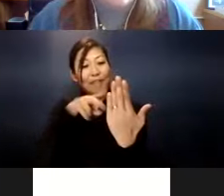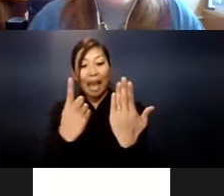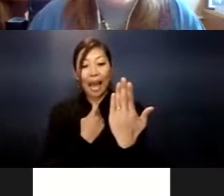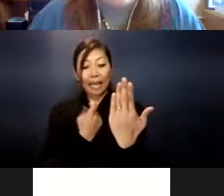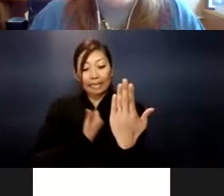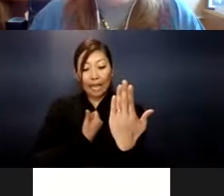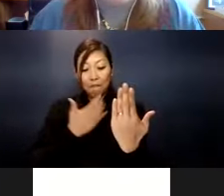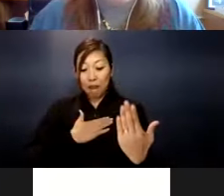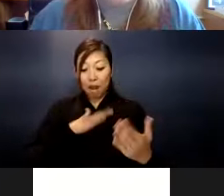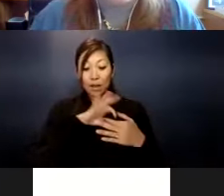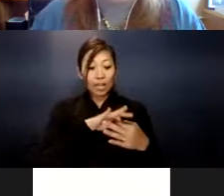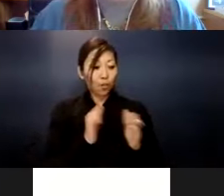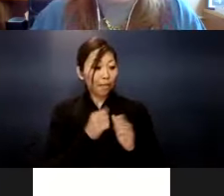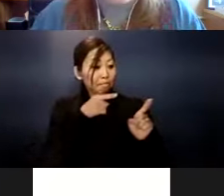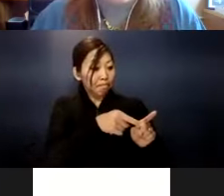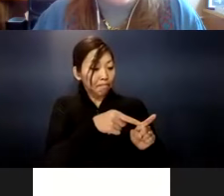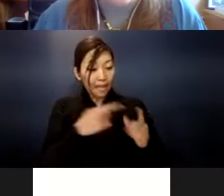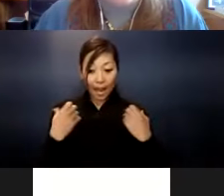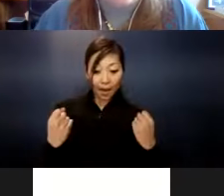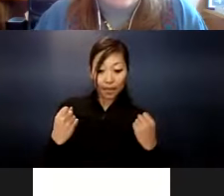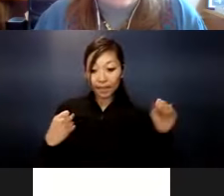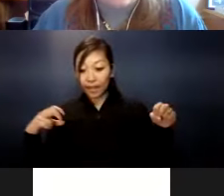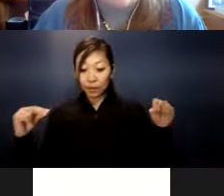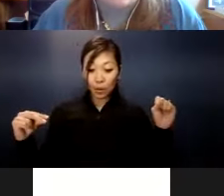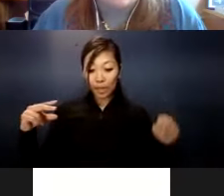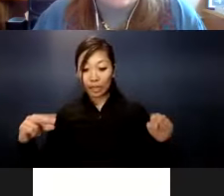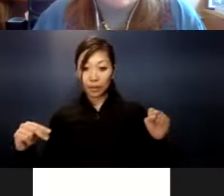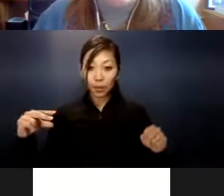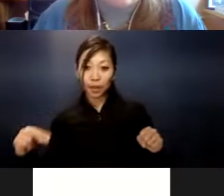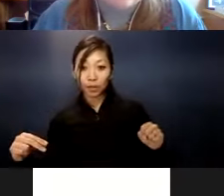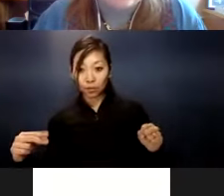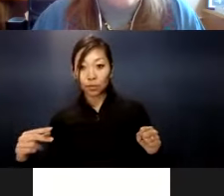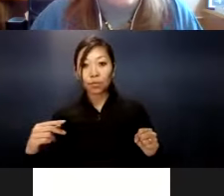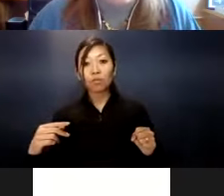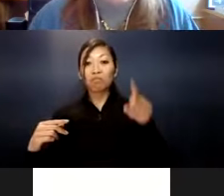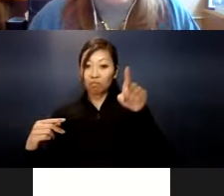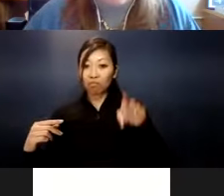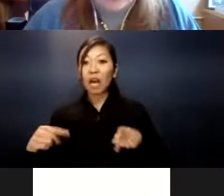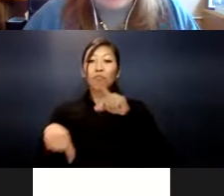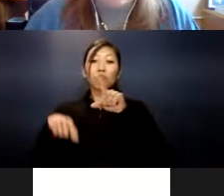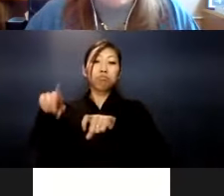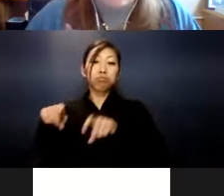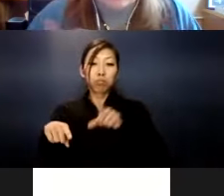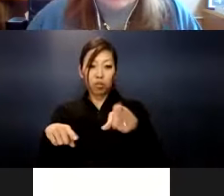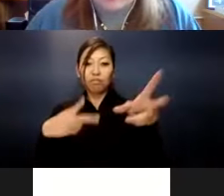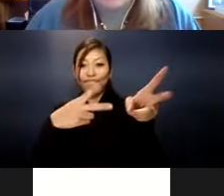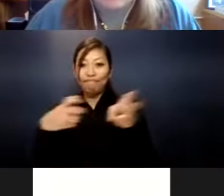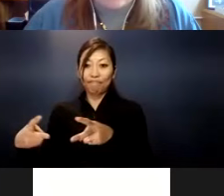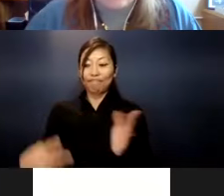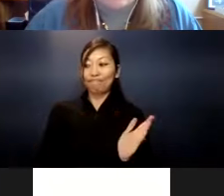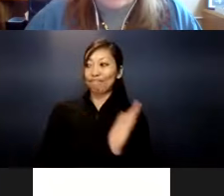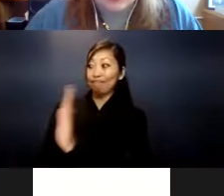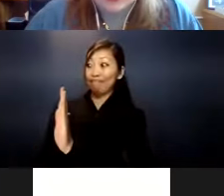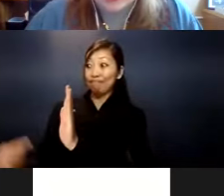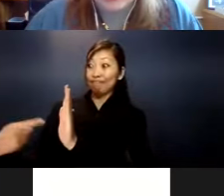healthy. This is a great little inventory that you can provide to your young